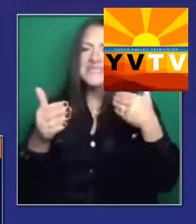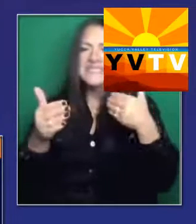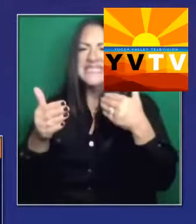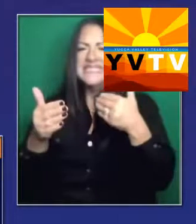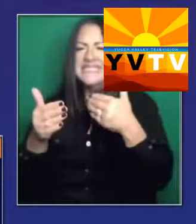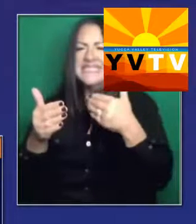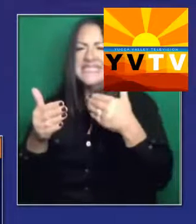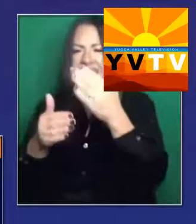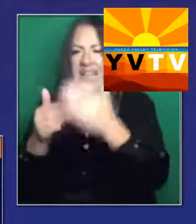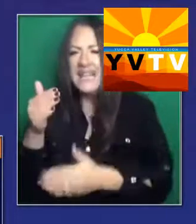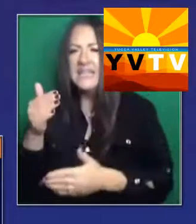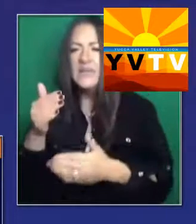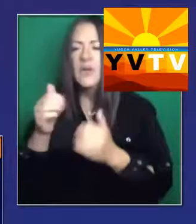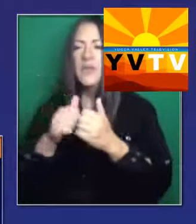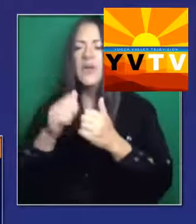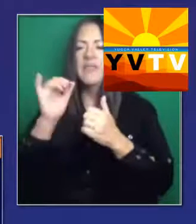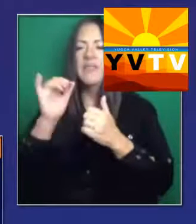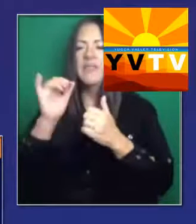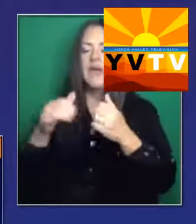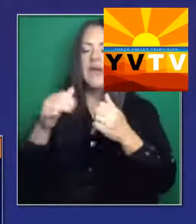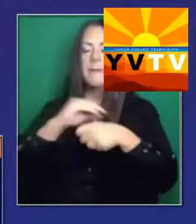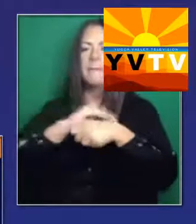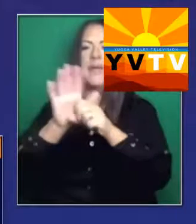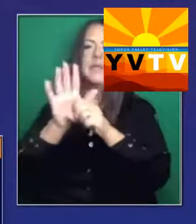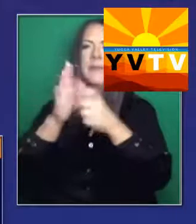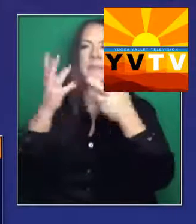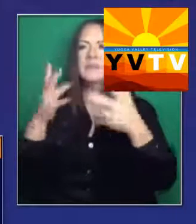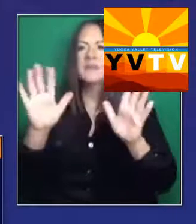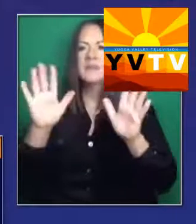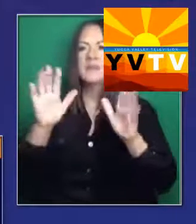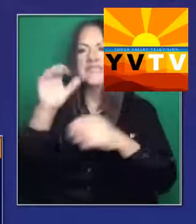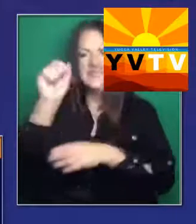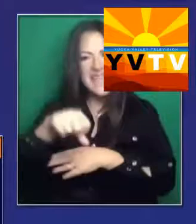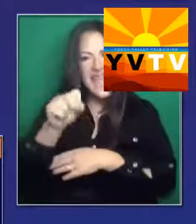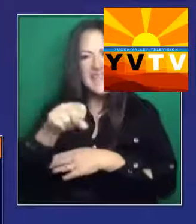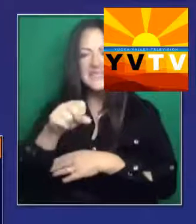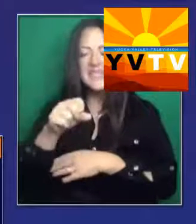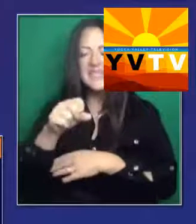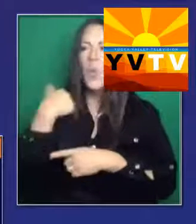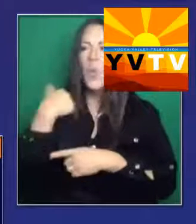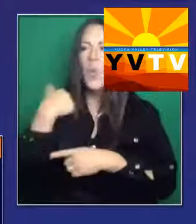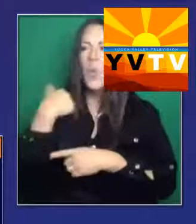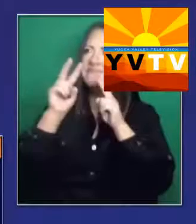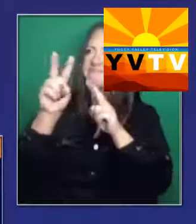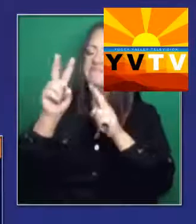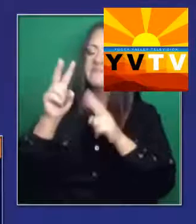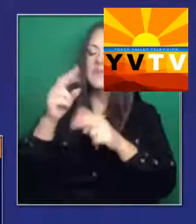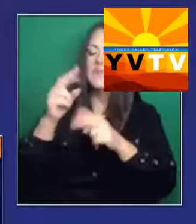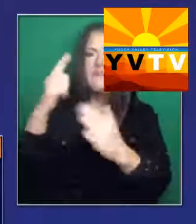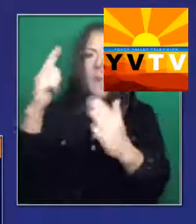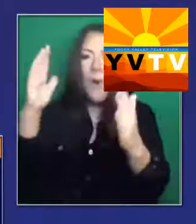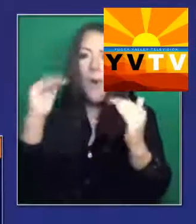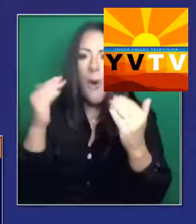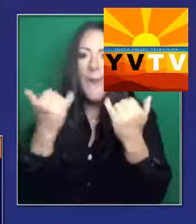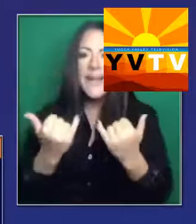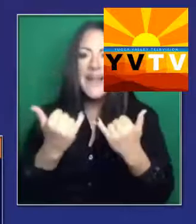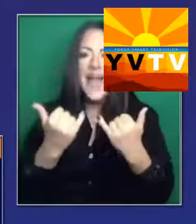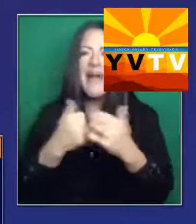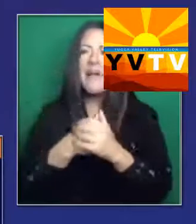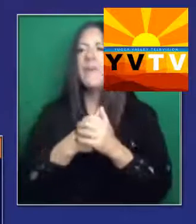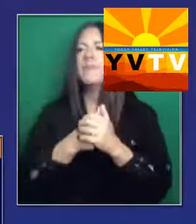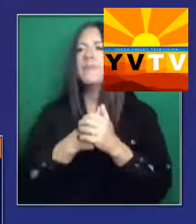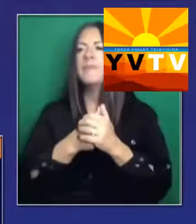this pandemic. Light is at the end of the tunnel. There's real hope and promise with these vaccines, as stubborn as the